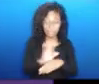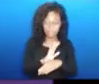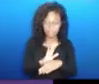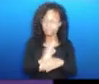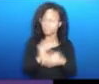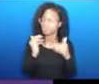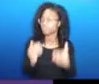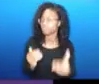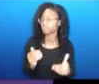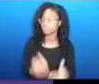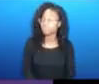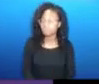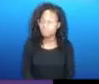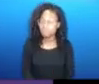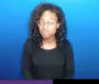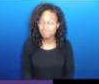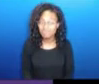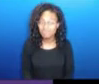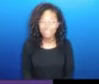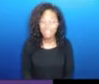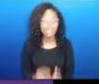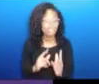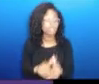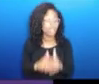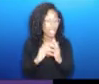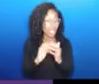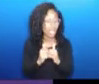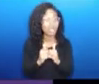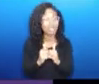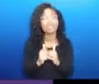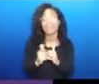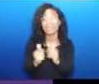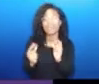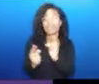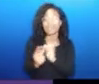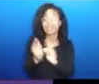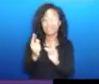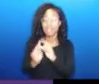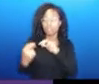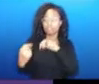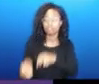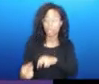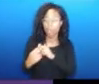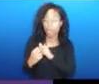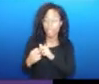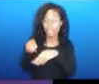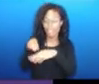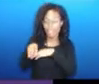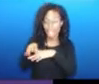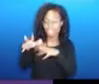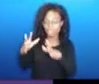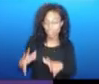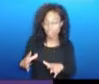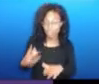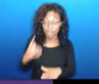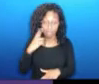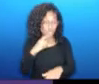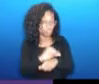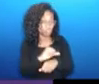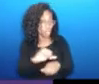Then you will start by meeting with an advisor. For job seekers.